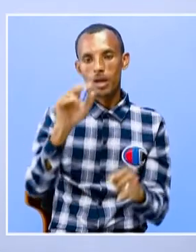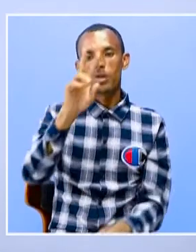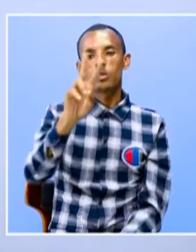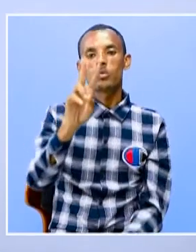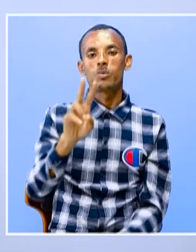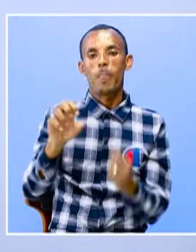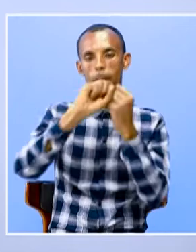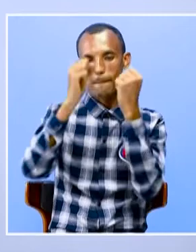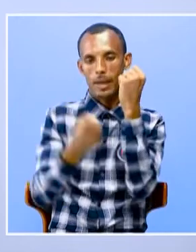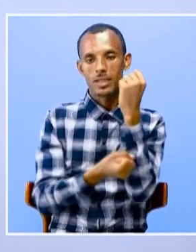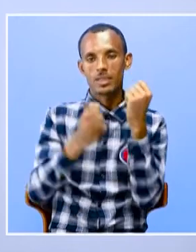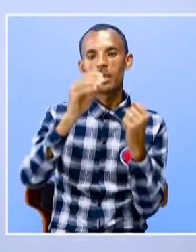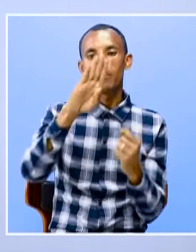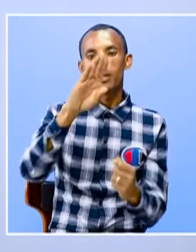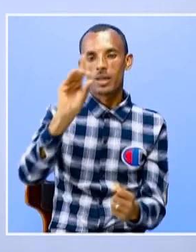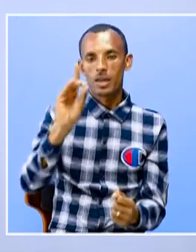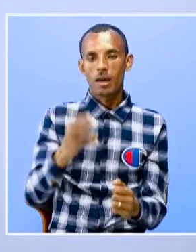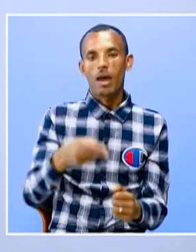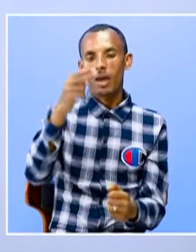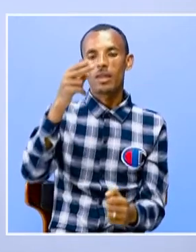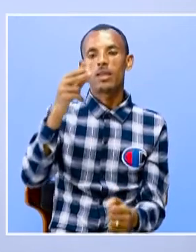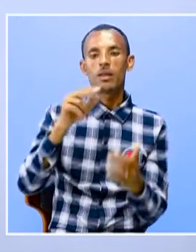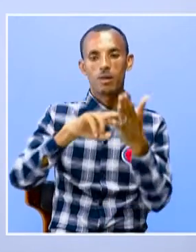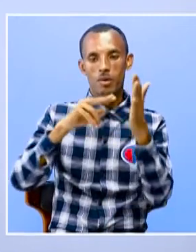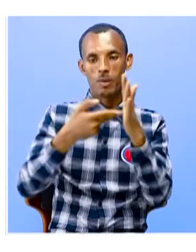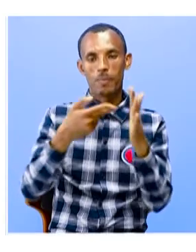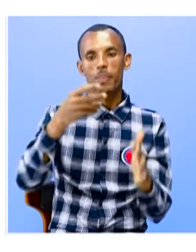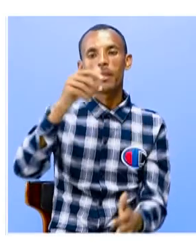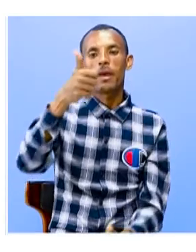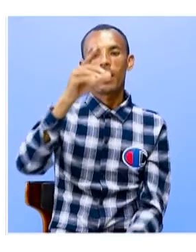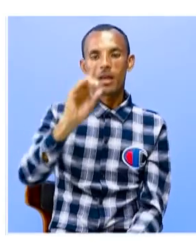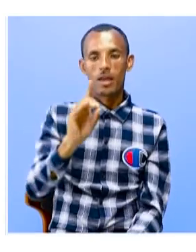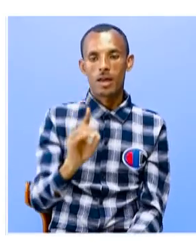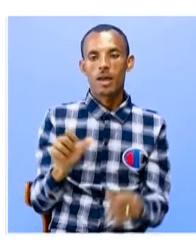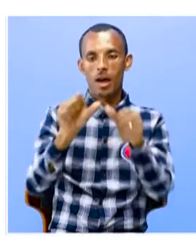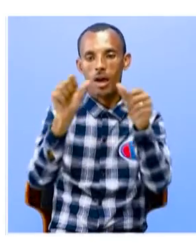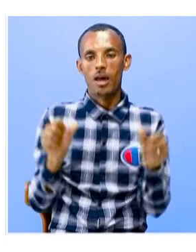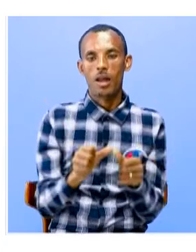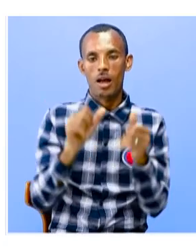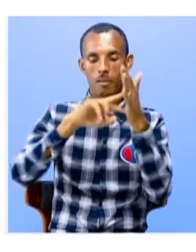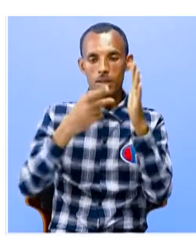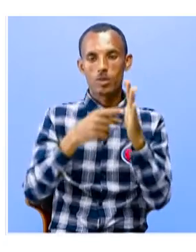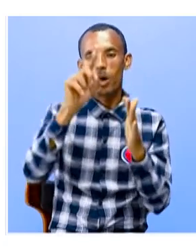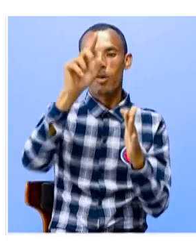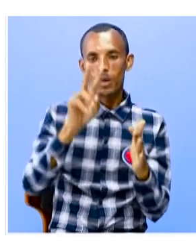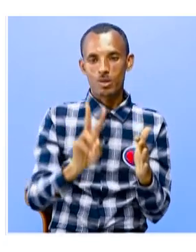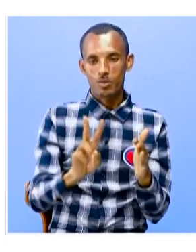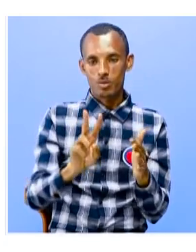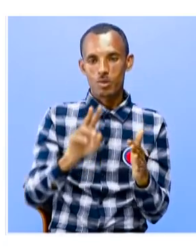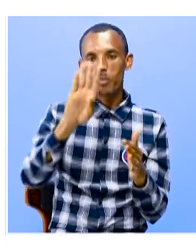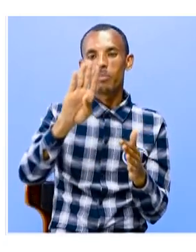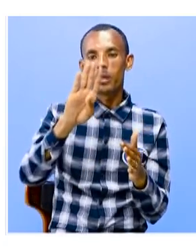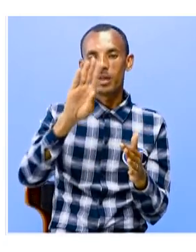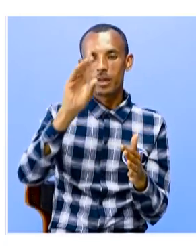base is BD, the height is this AD. So its area will be this half times the base